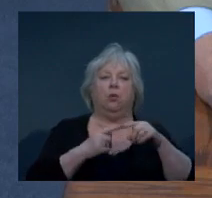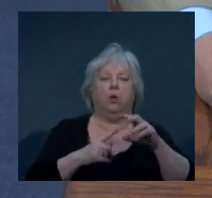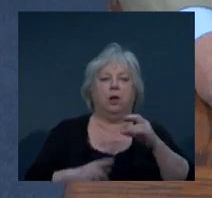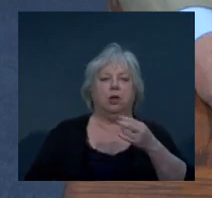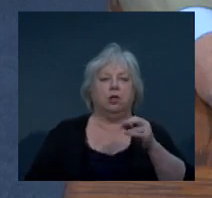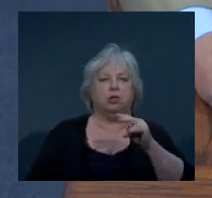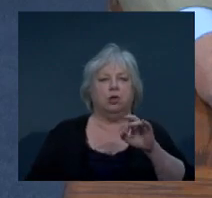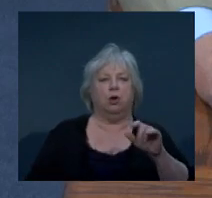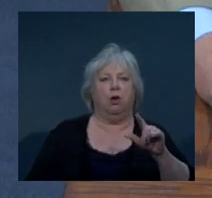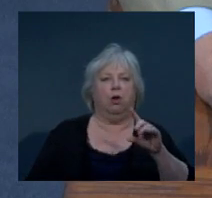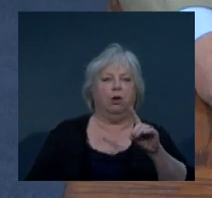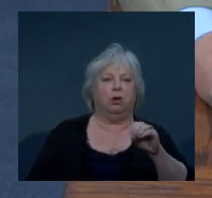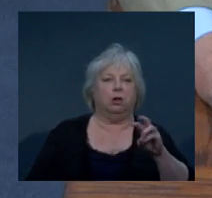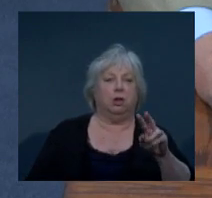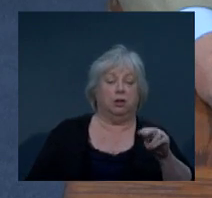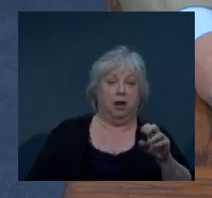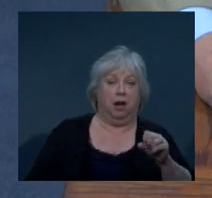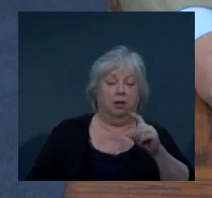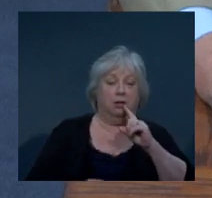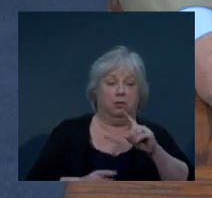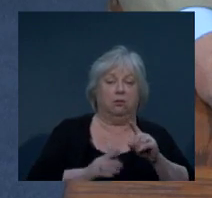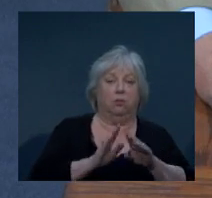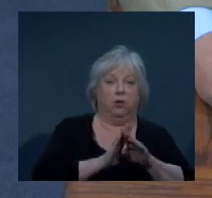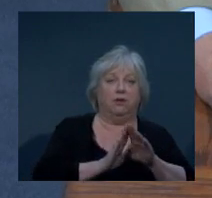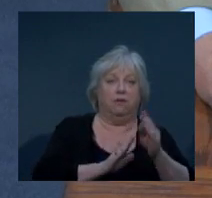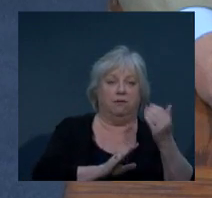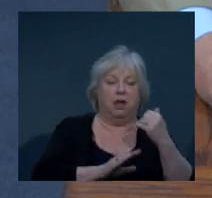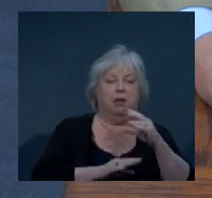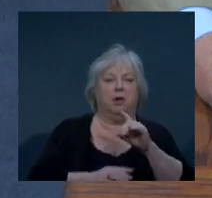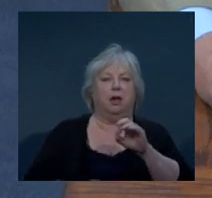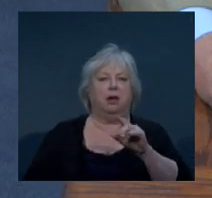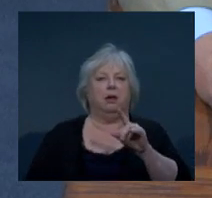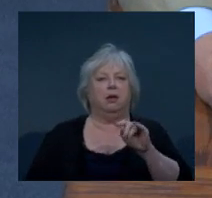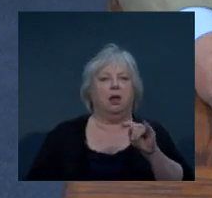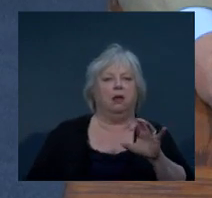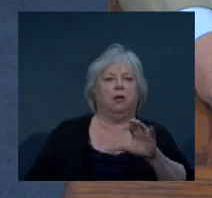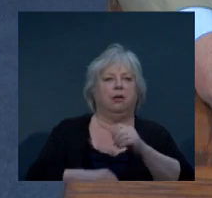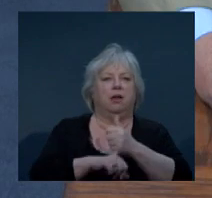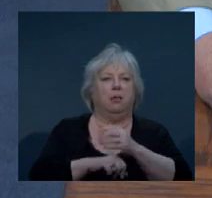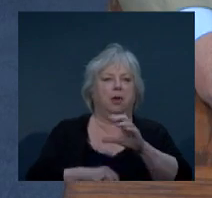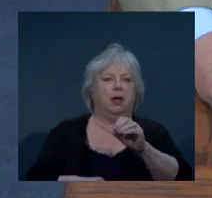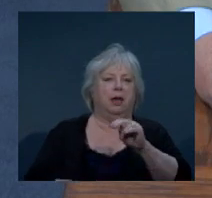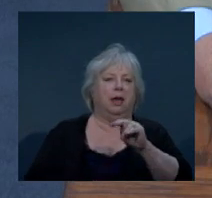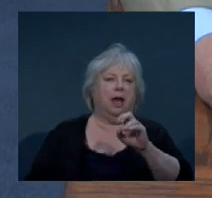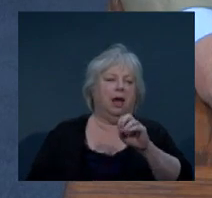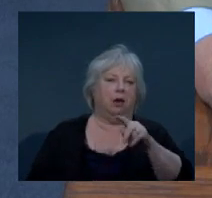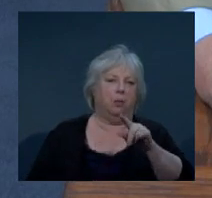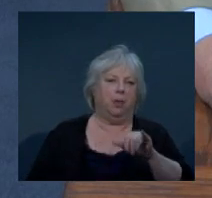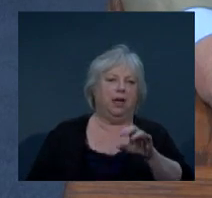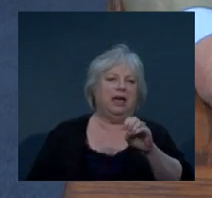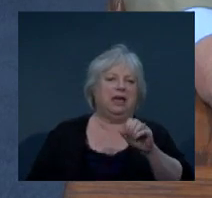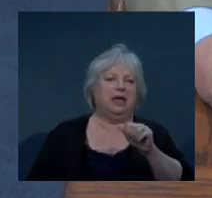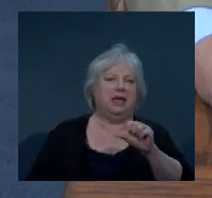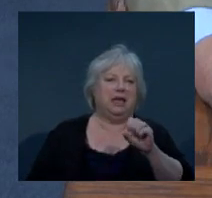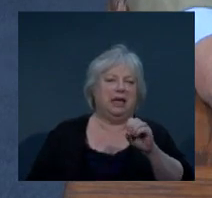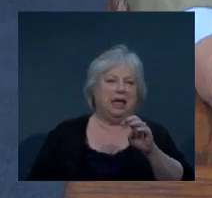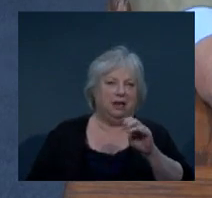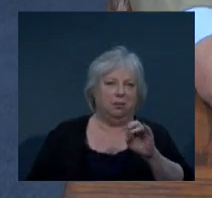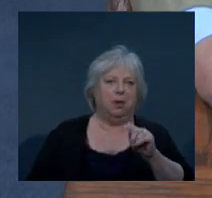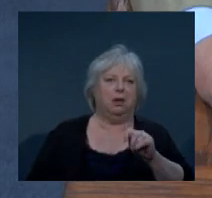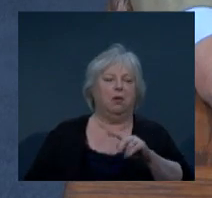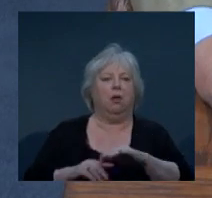developed, and Deltic Timber at that time put in place a canopy easement along the south